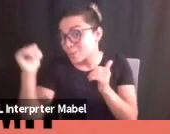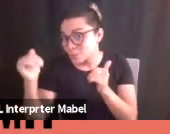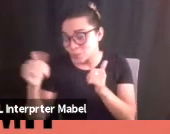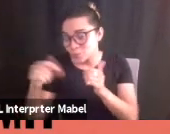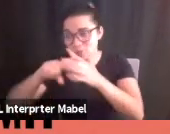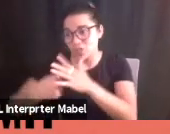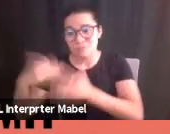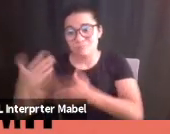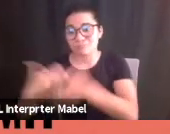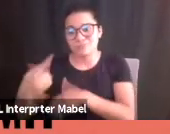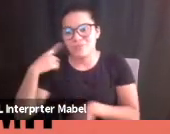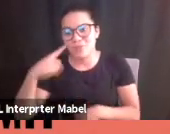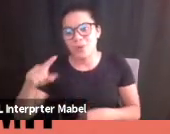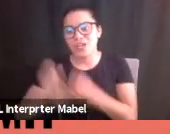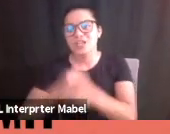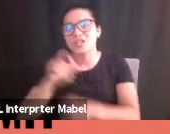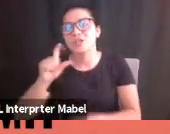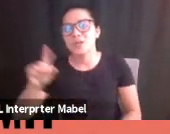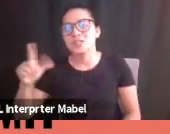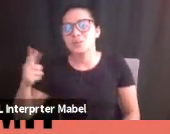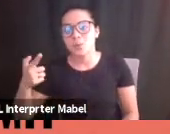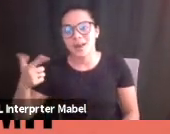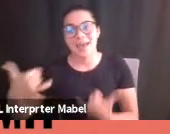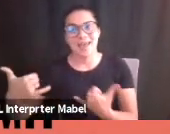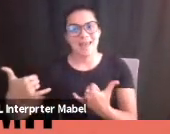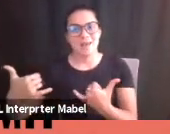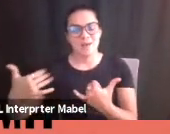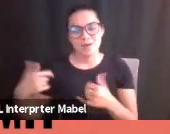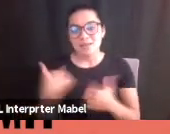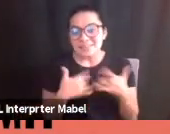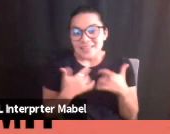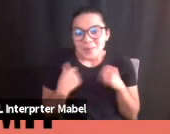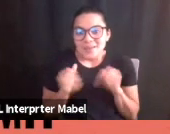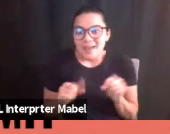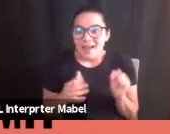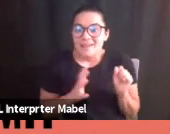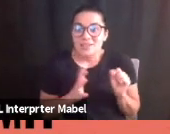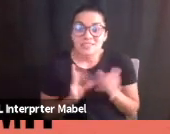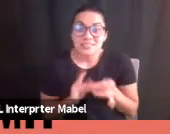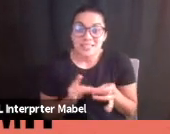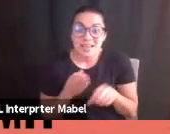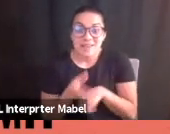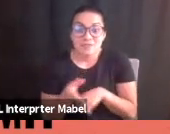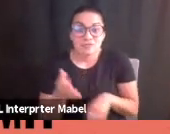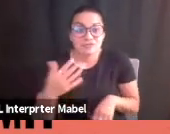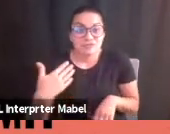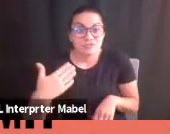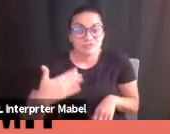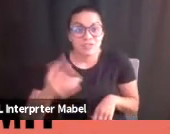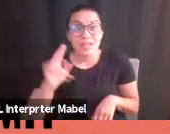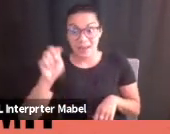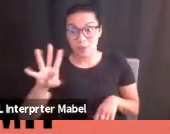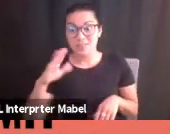for 2021 now. It's exciting that we can officially say that after Nebraska